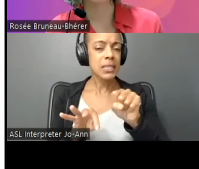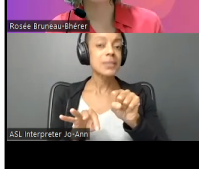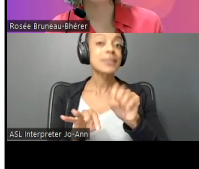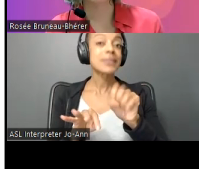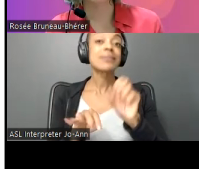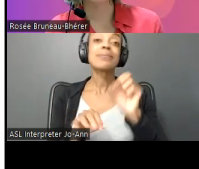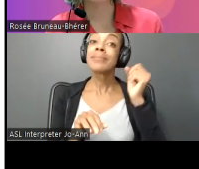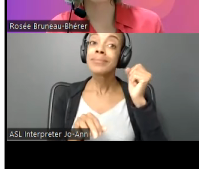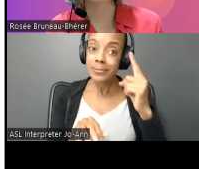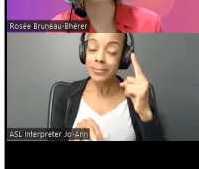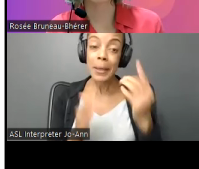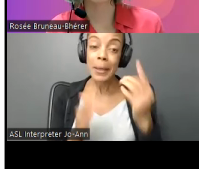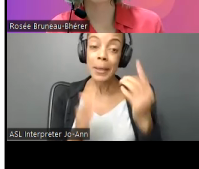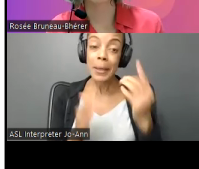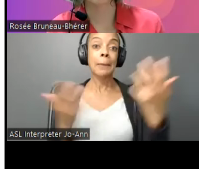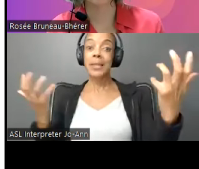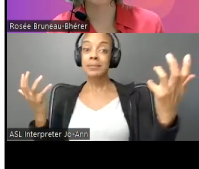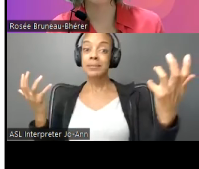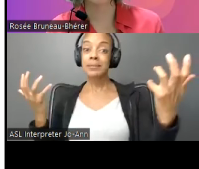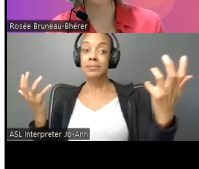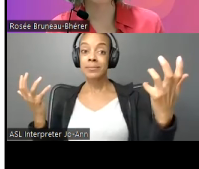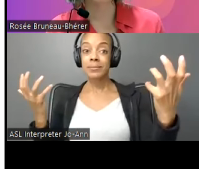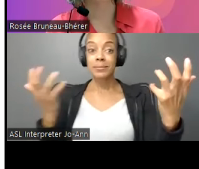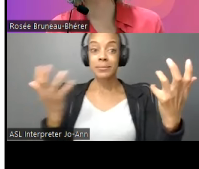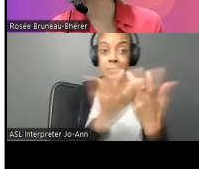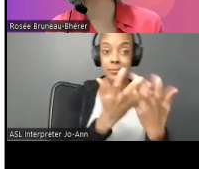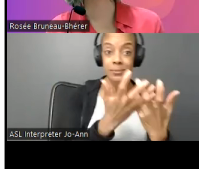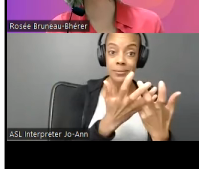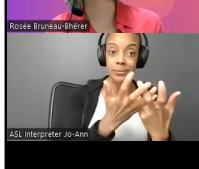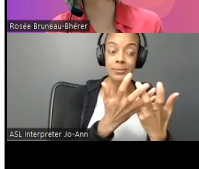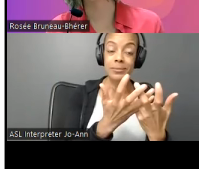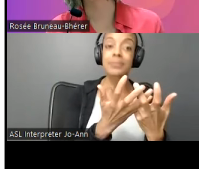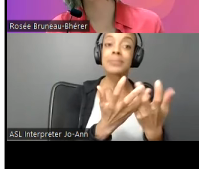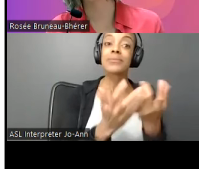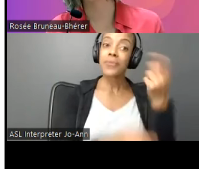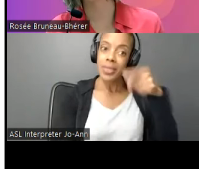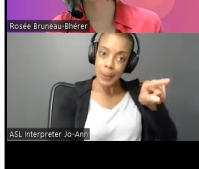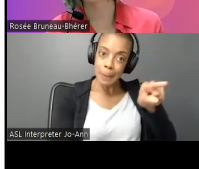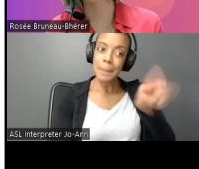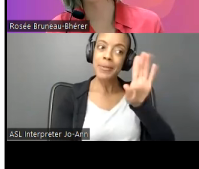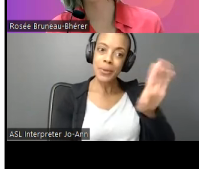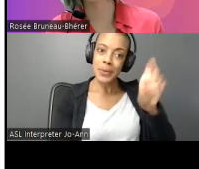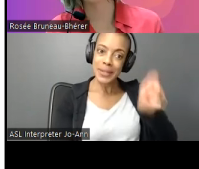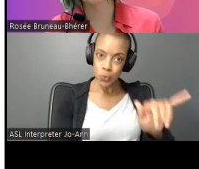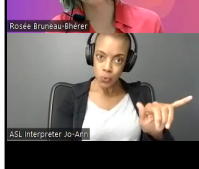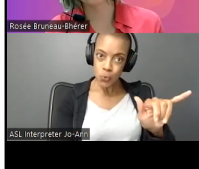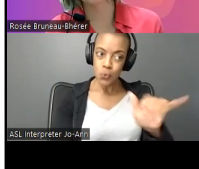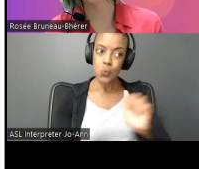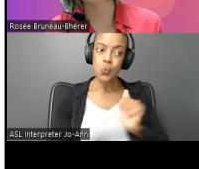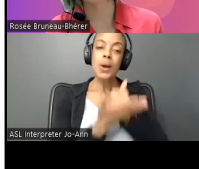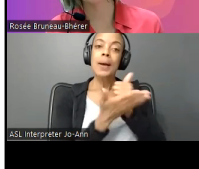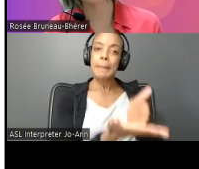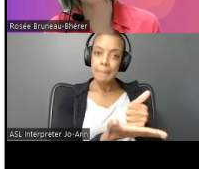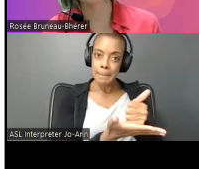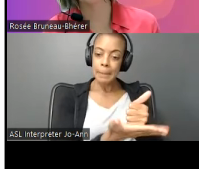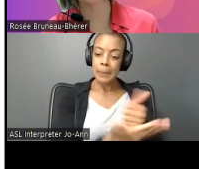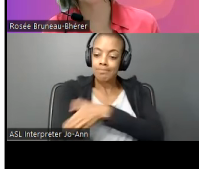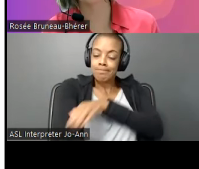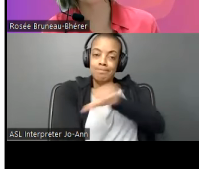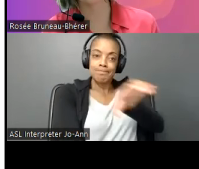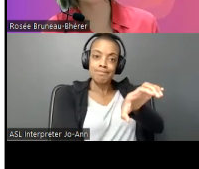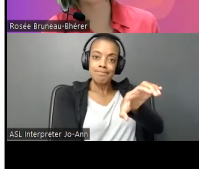but perhaps we should try to help these children to